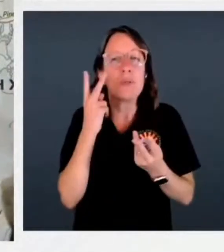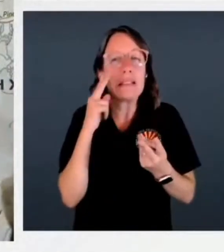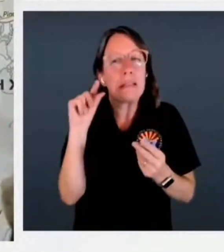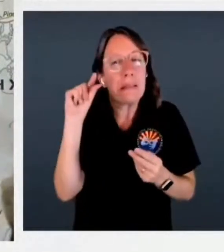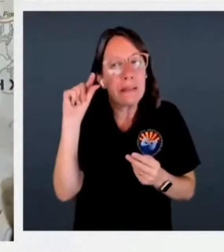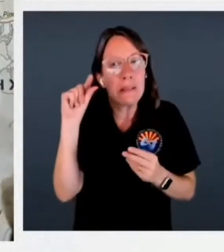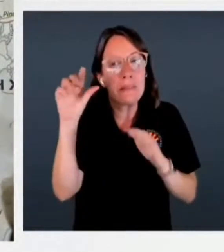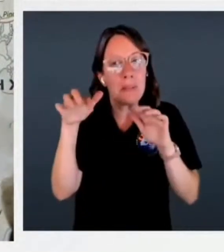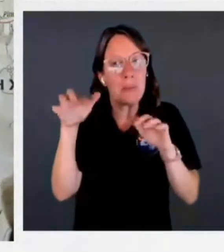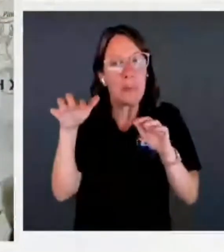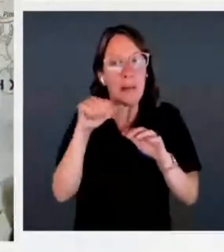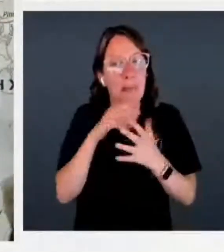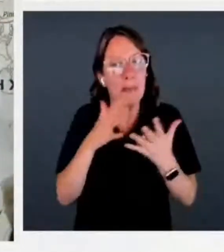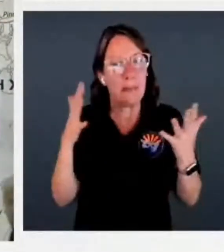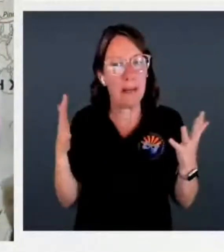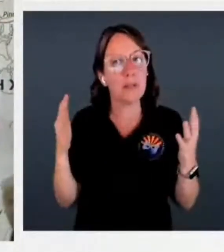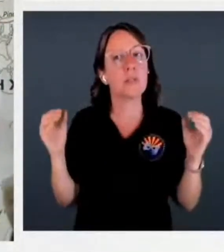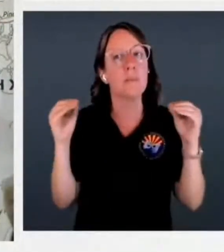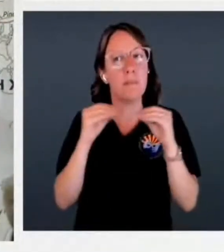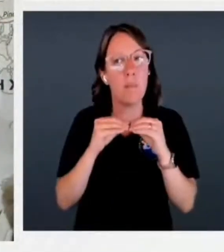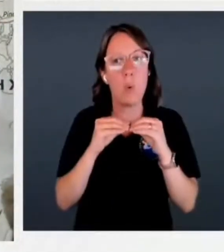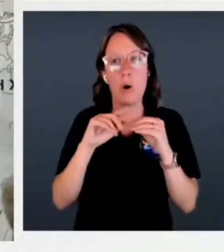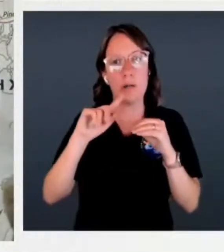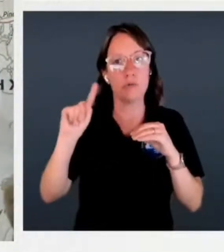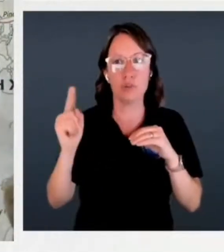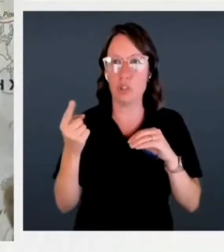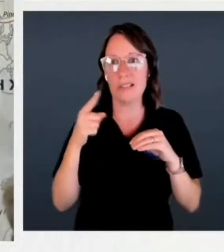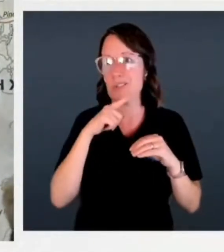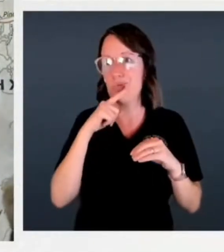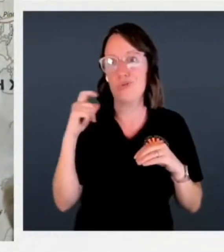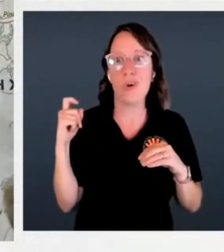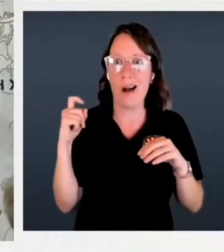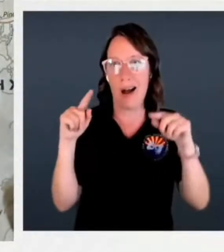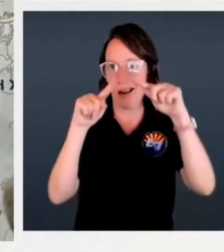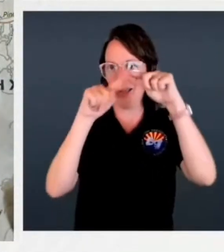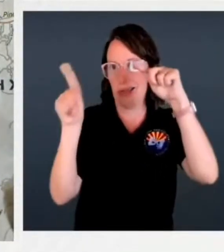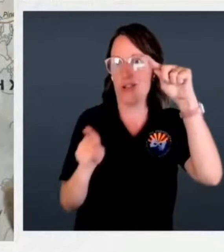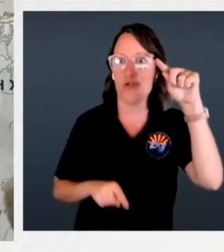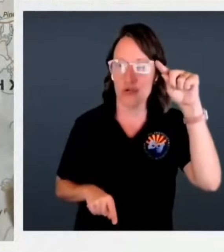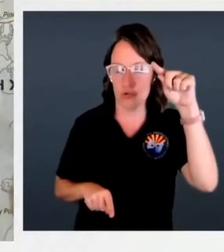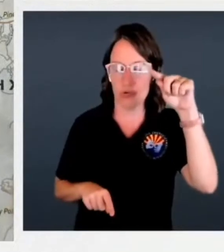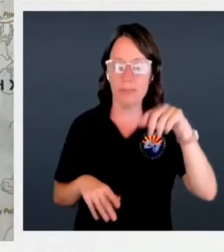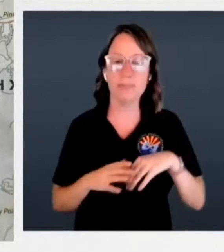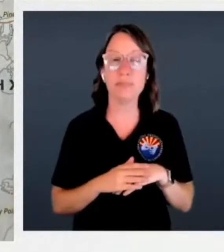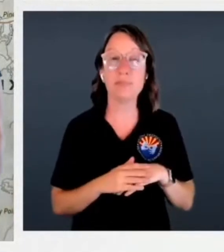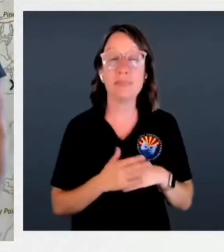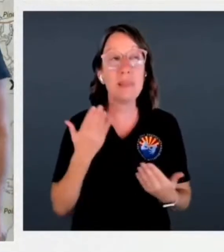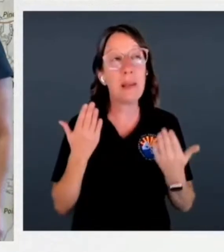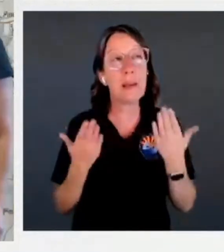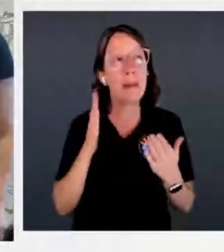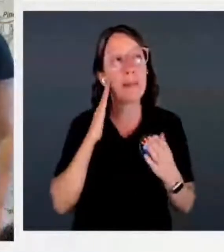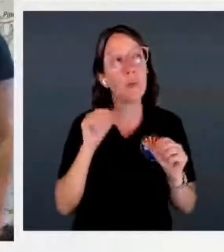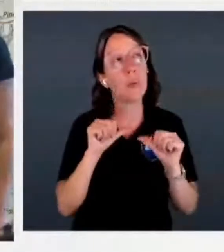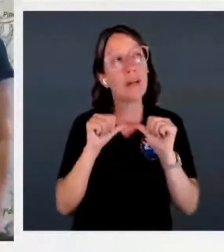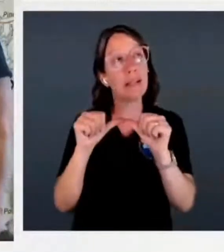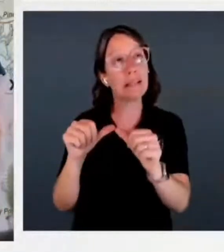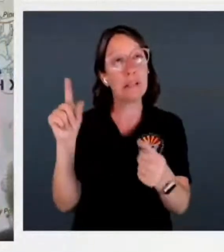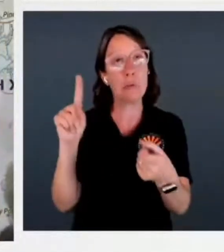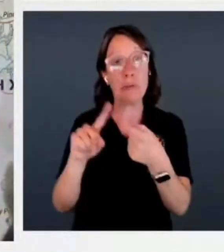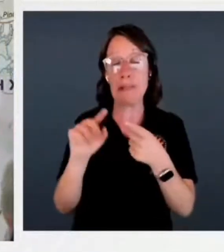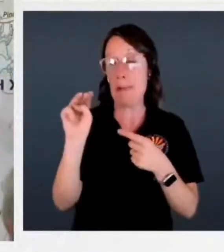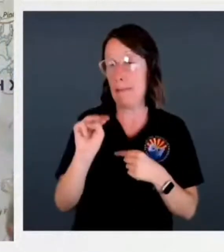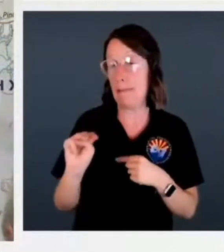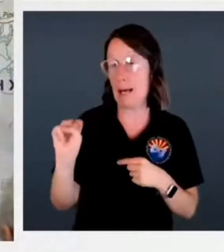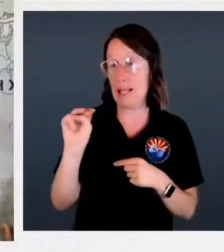continue Sunday afternoon and evening, and then there's a very slight chance they might last into Monday, though I think it's that Sunday time period that's going to